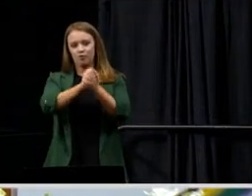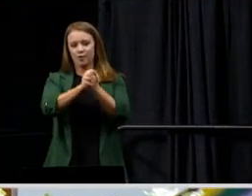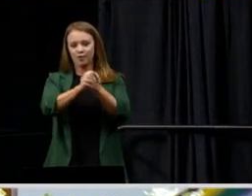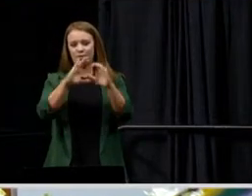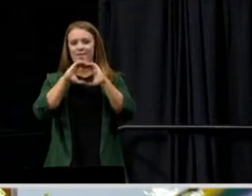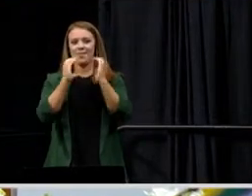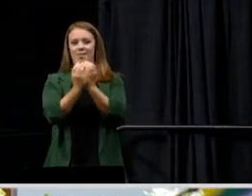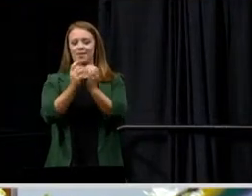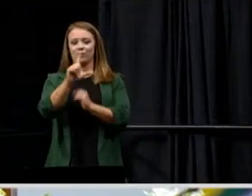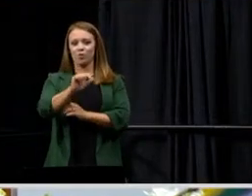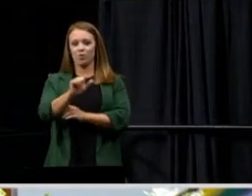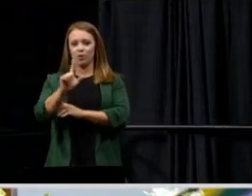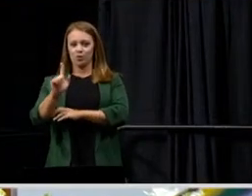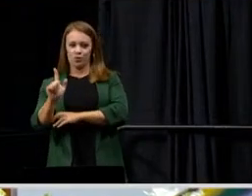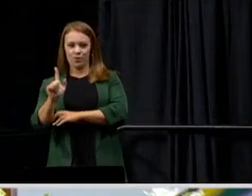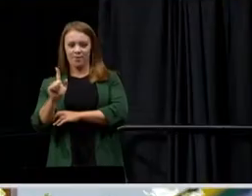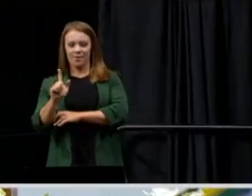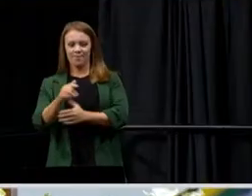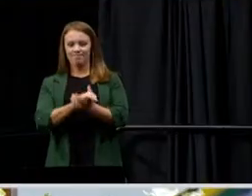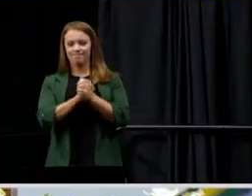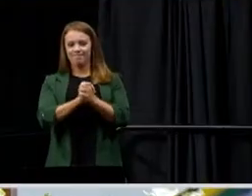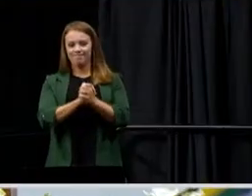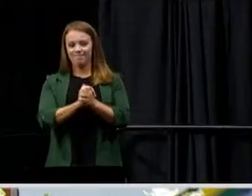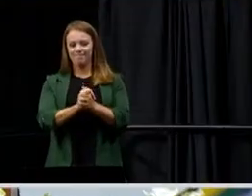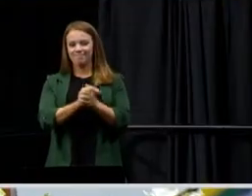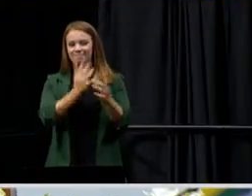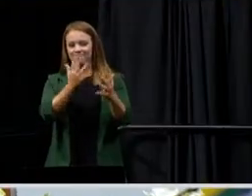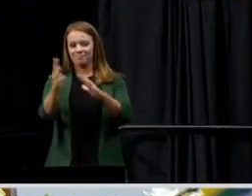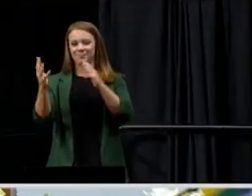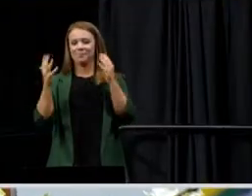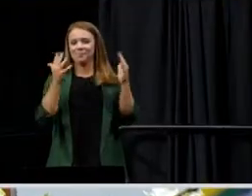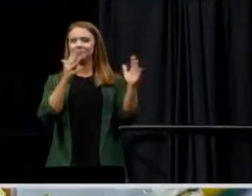Congratulations, class of 2021.